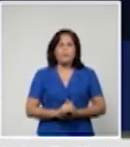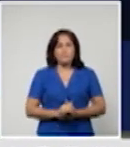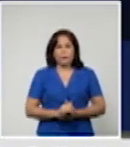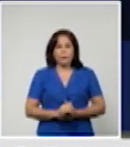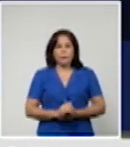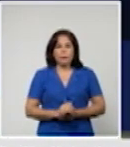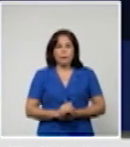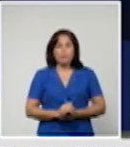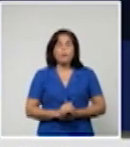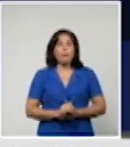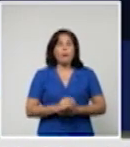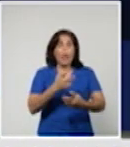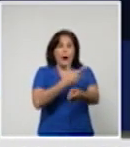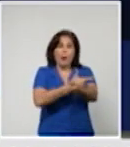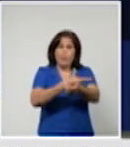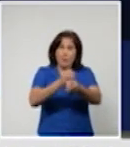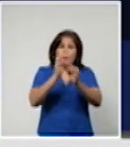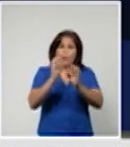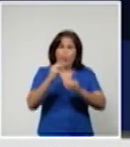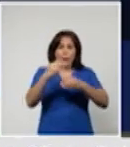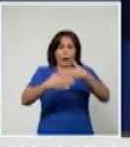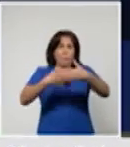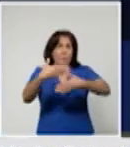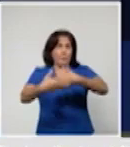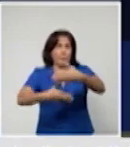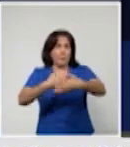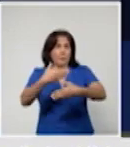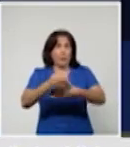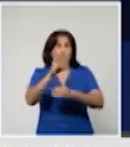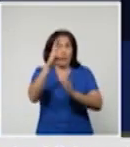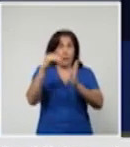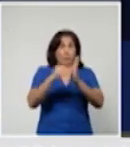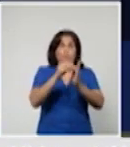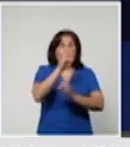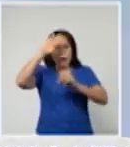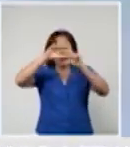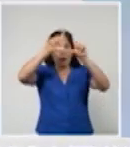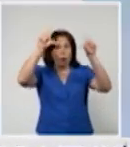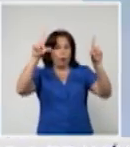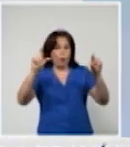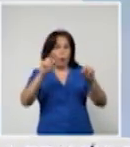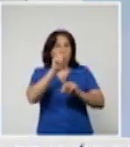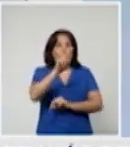and 219 in the Civil Defense Laboratories.